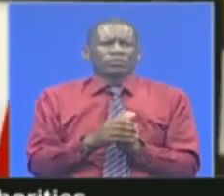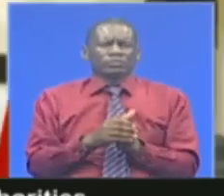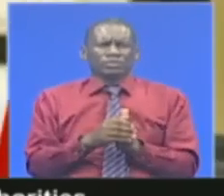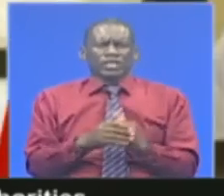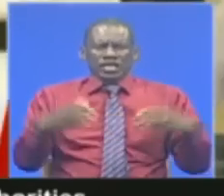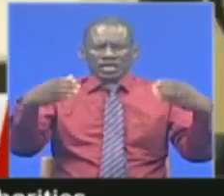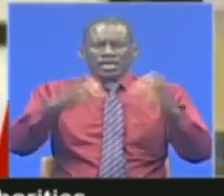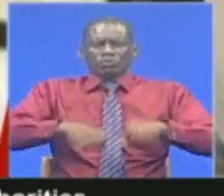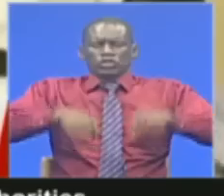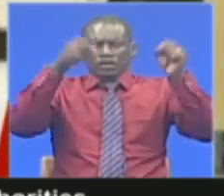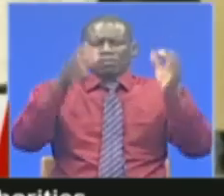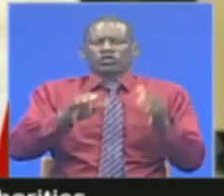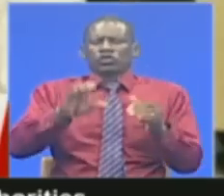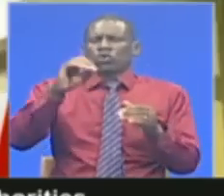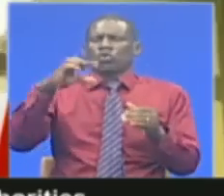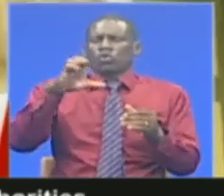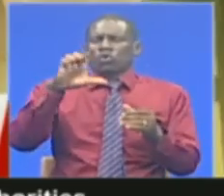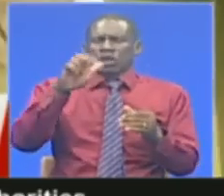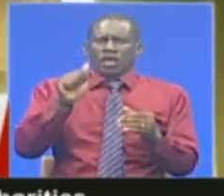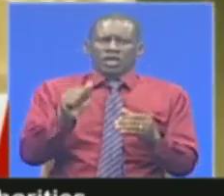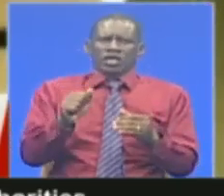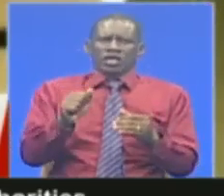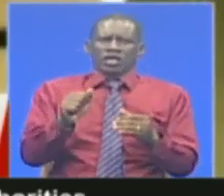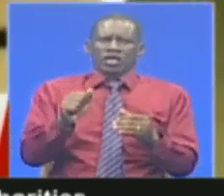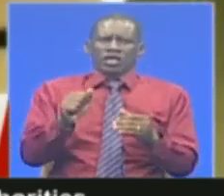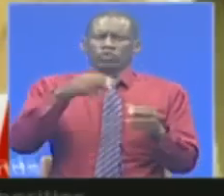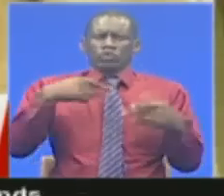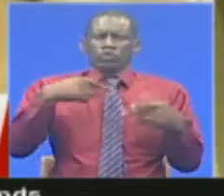The club's chairman, Josiah Ogola, called on well-wishers